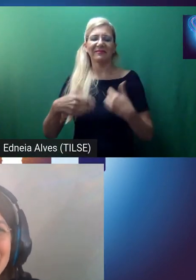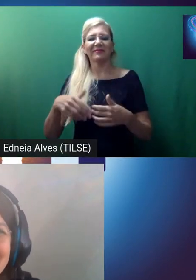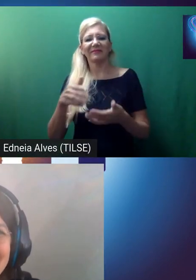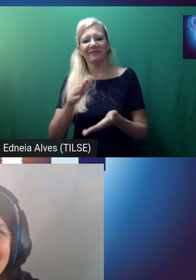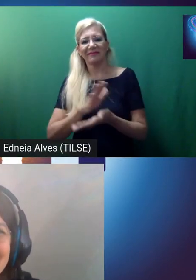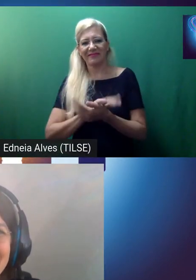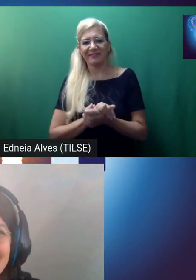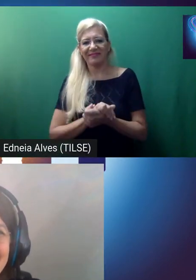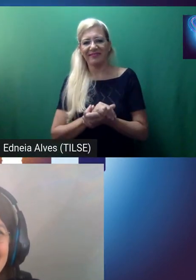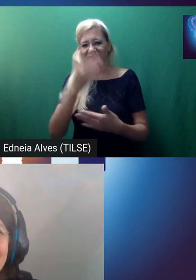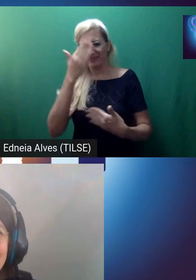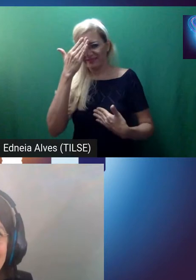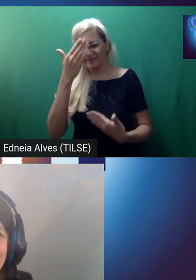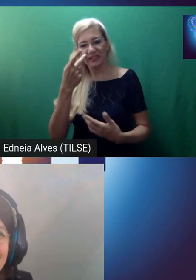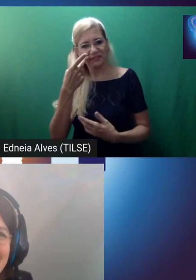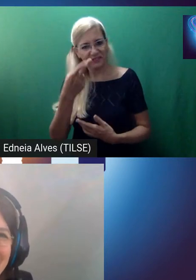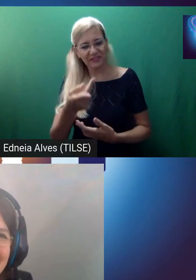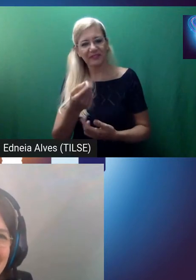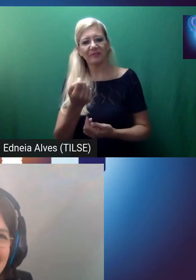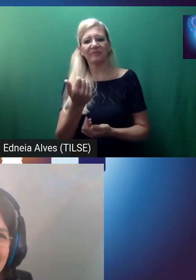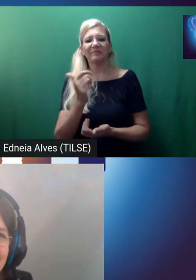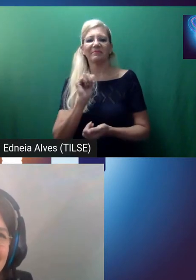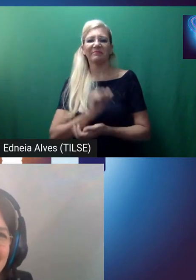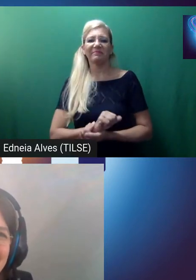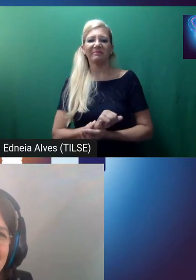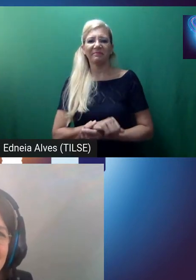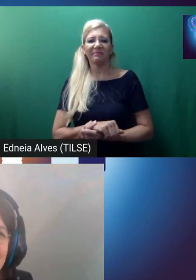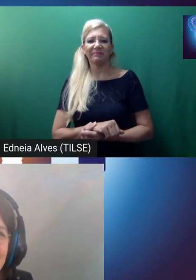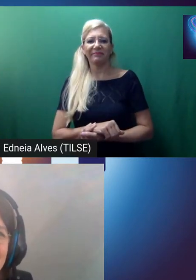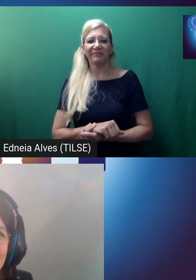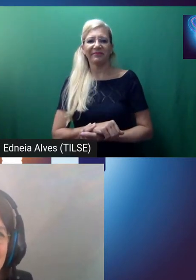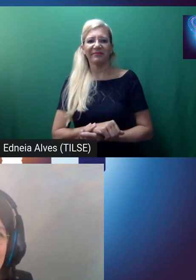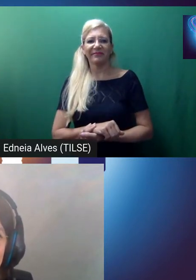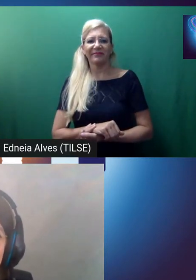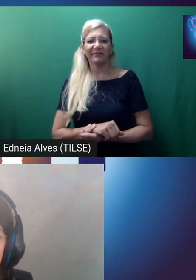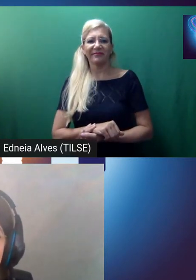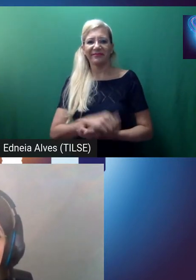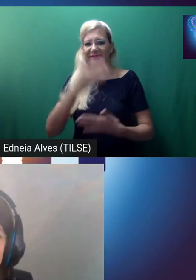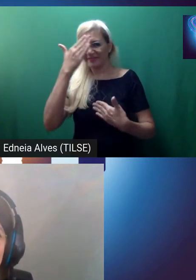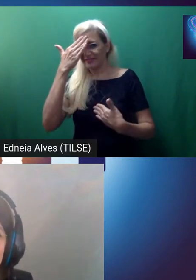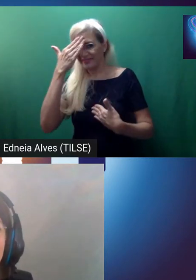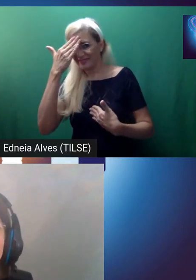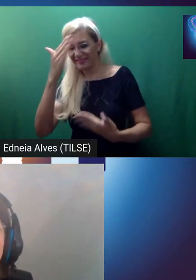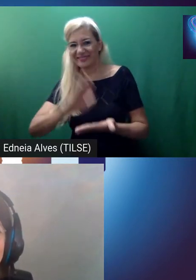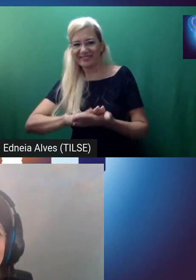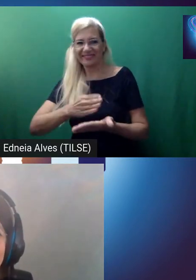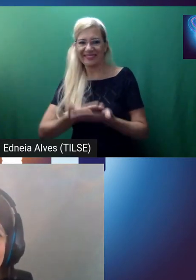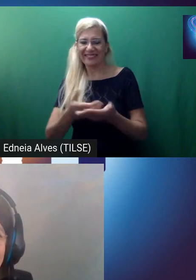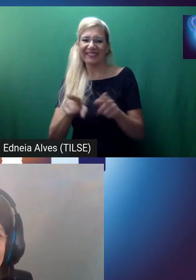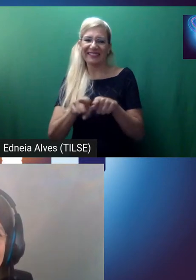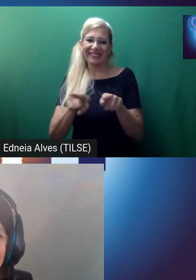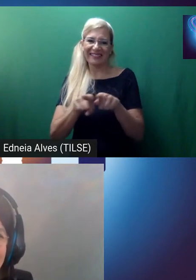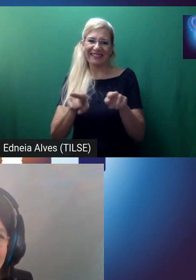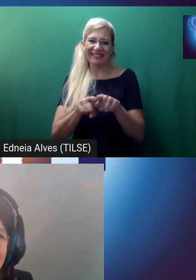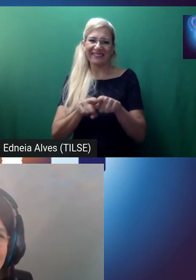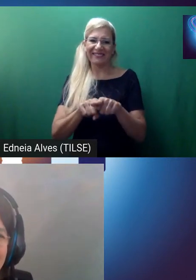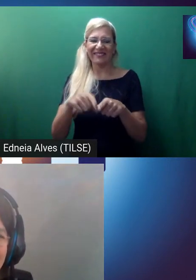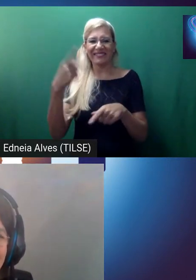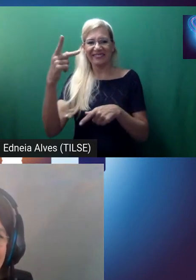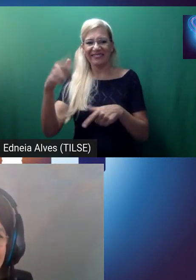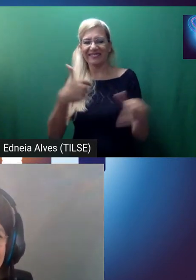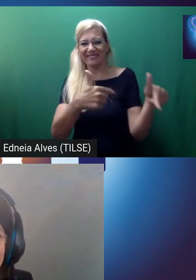See you soon. And thanks for the interpreters as well for your work.